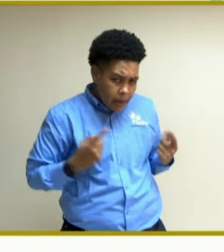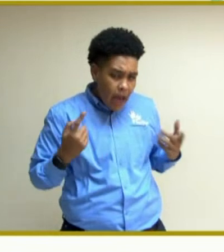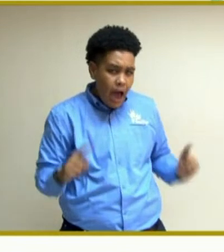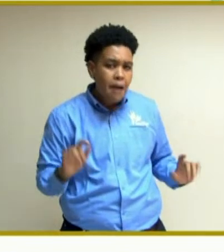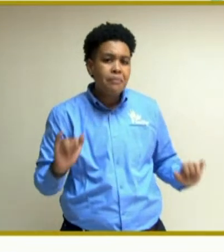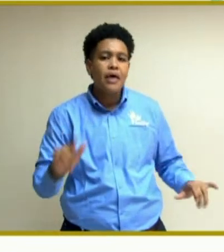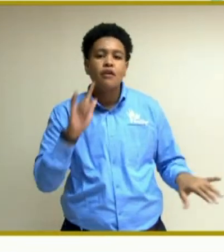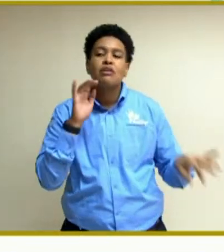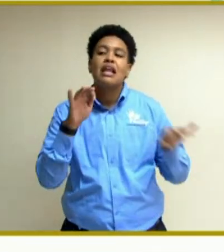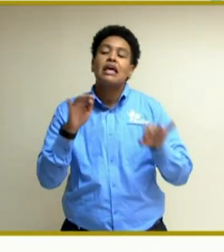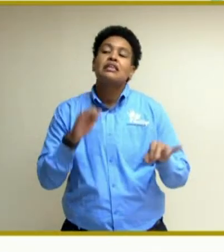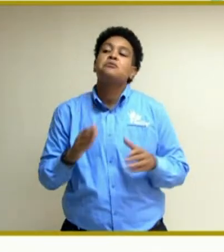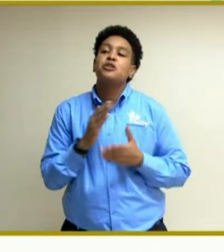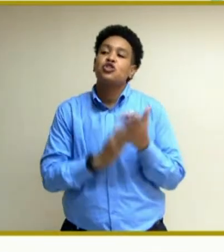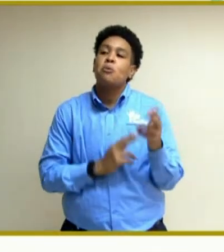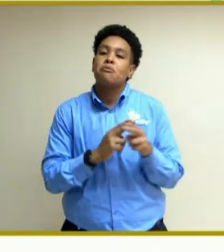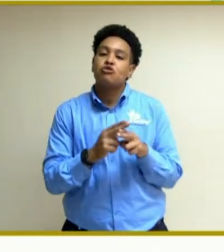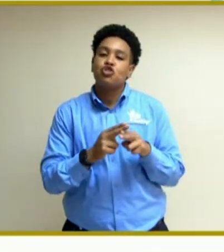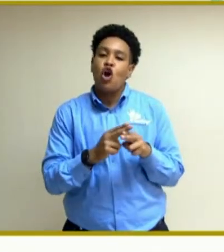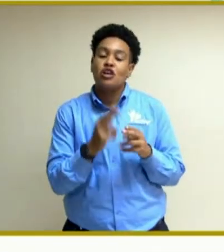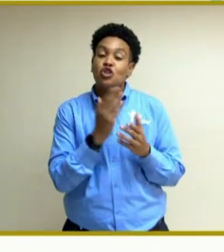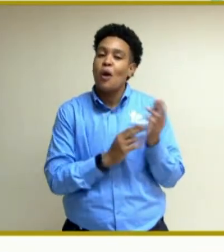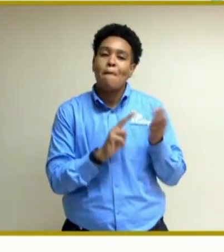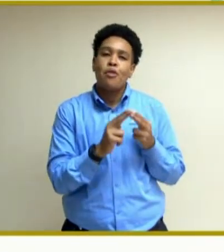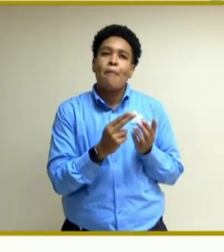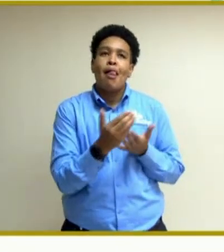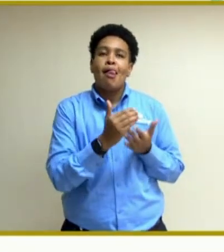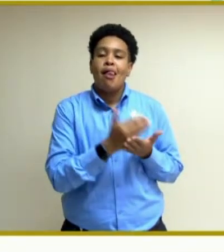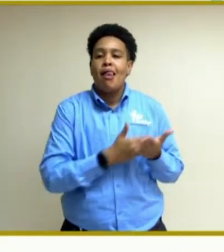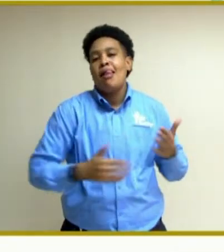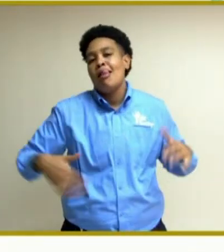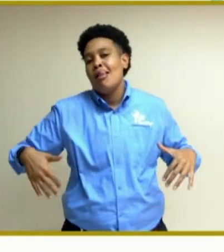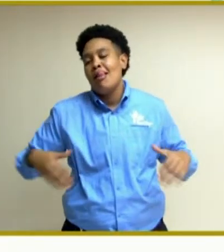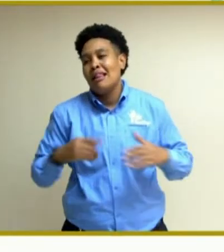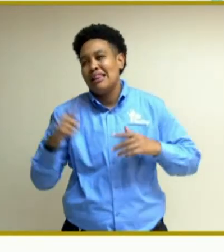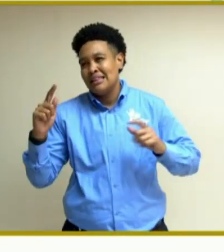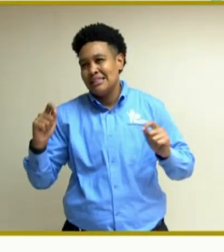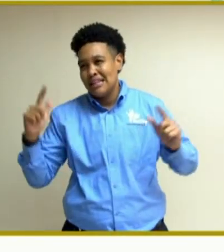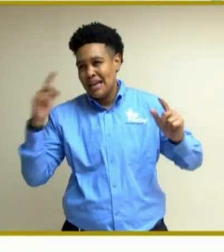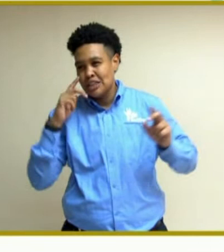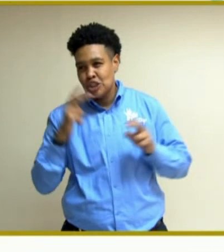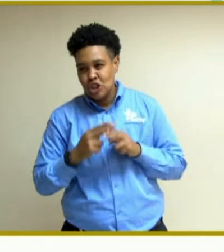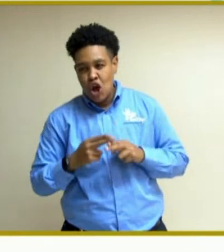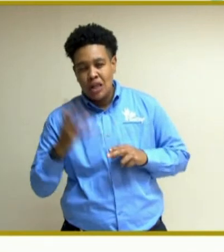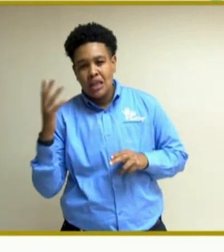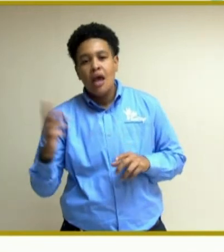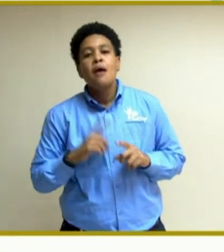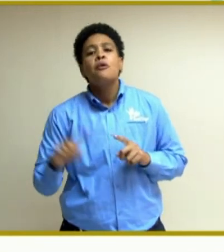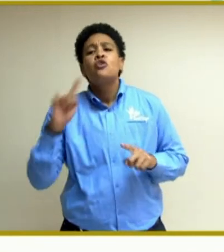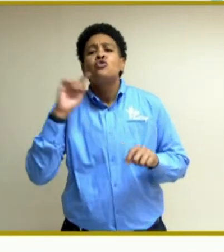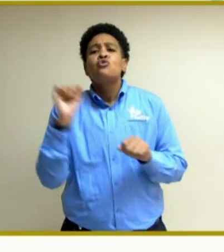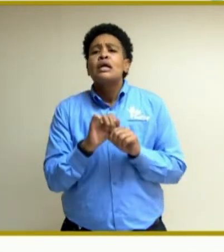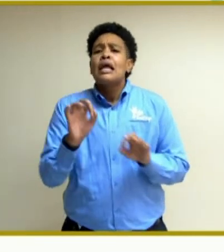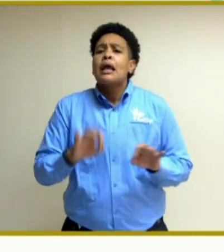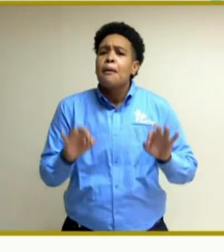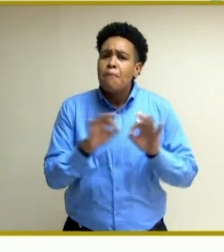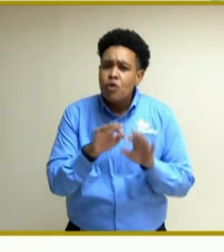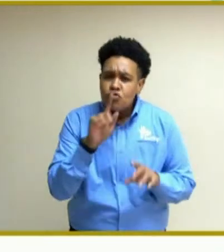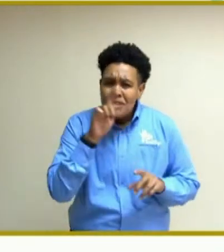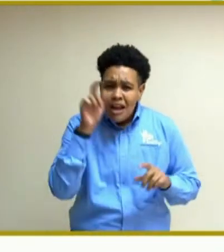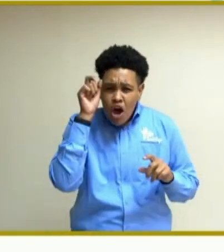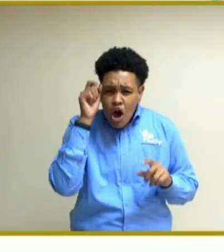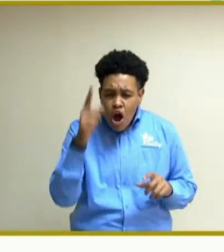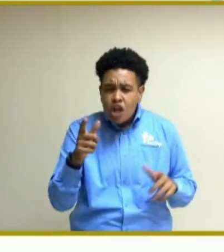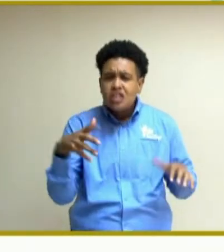that explains some of the shortage that we're seeing in this slide. But it's really important to